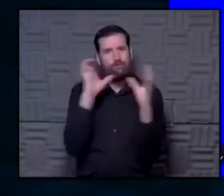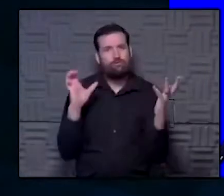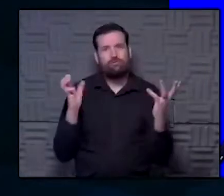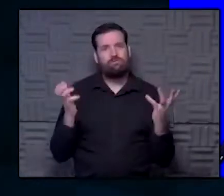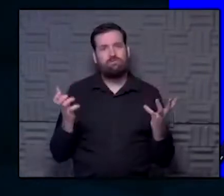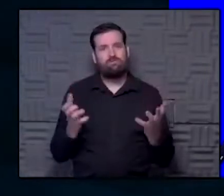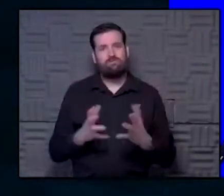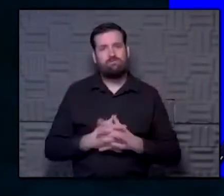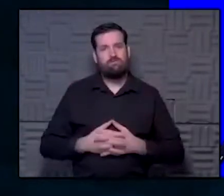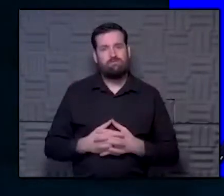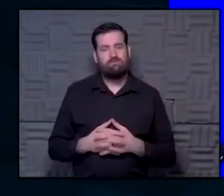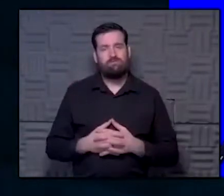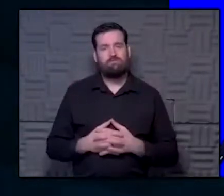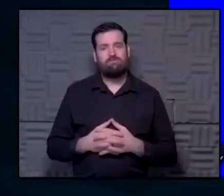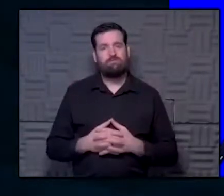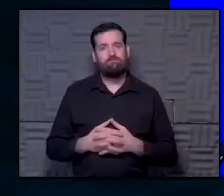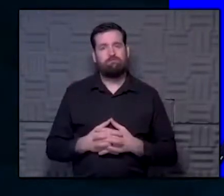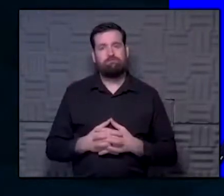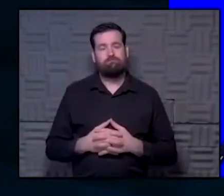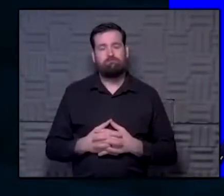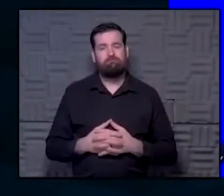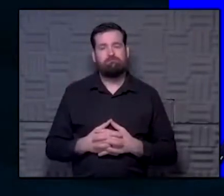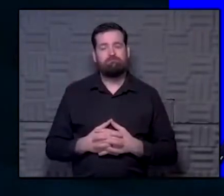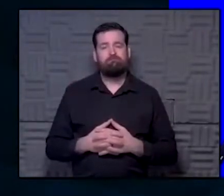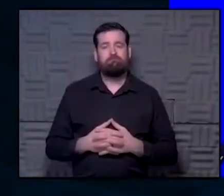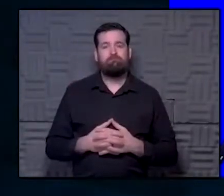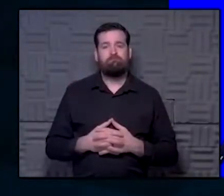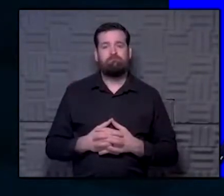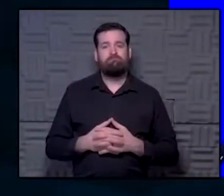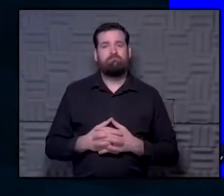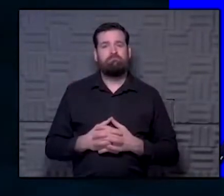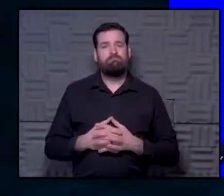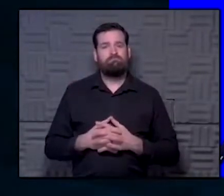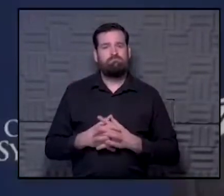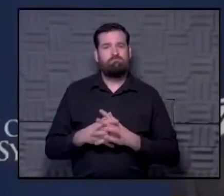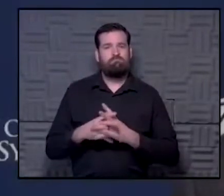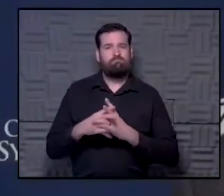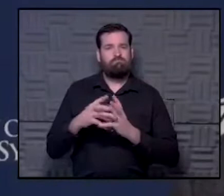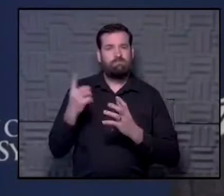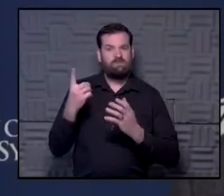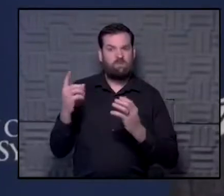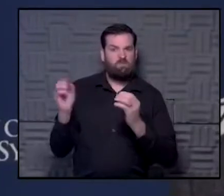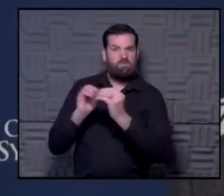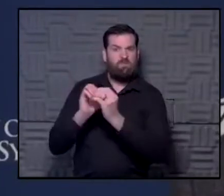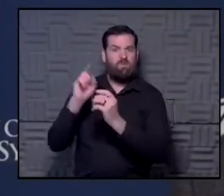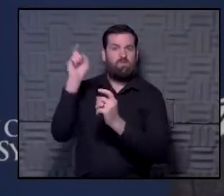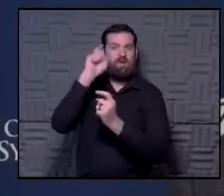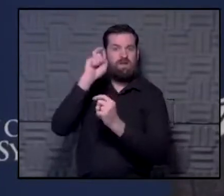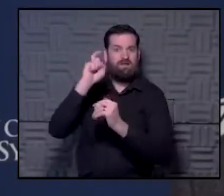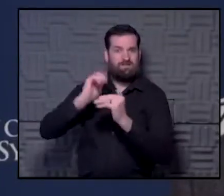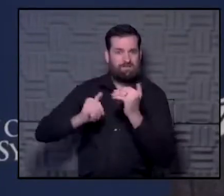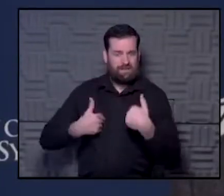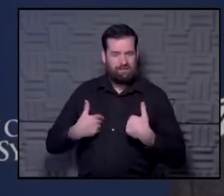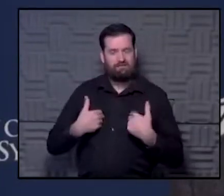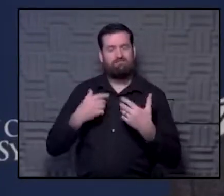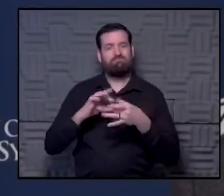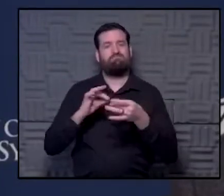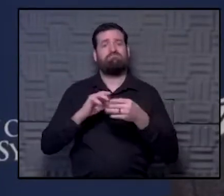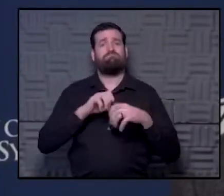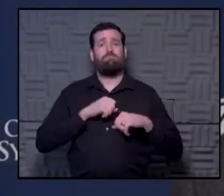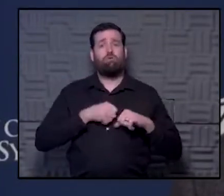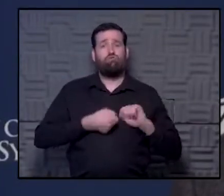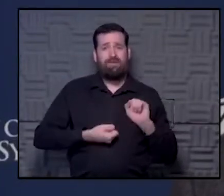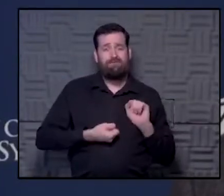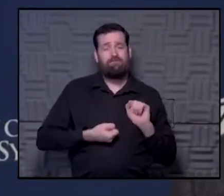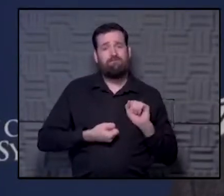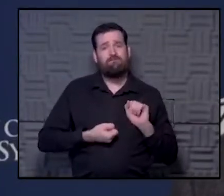it. And, there's someone far more wiser than I that said that grief is the price that